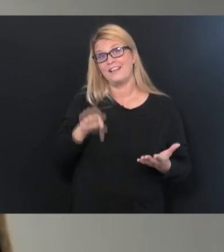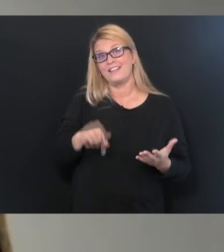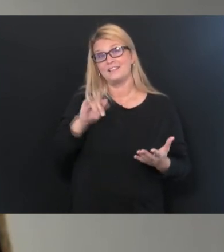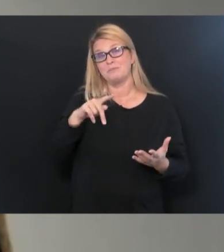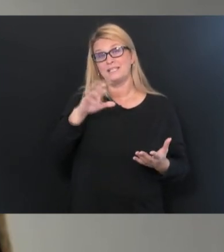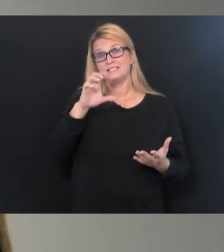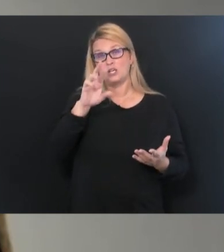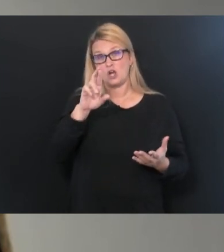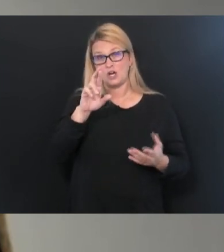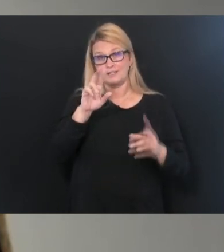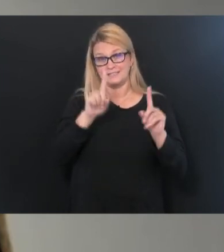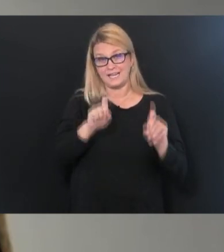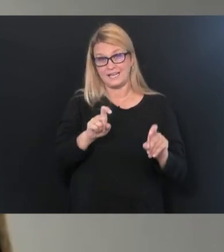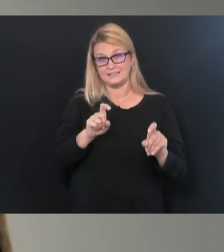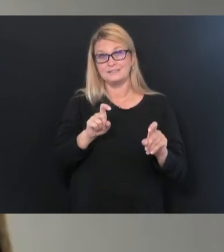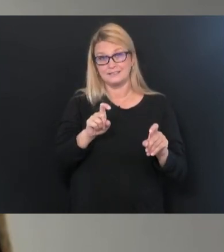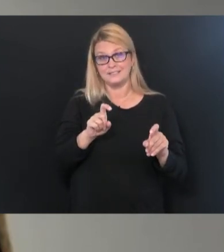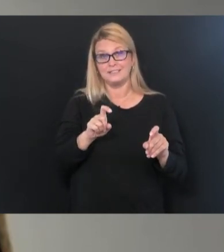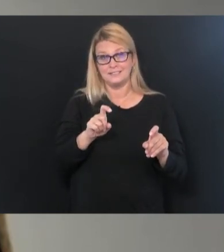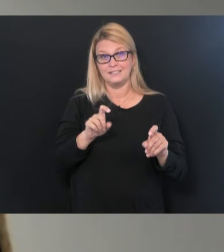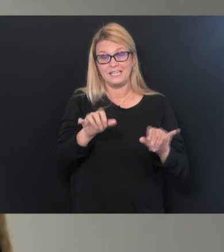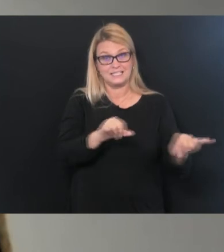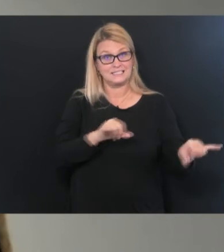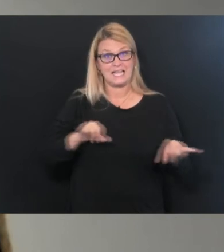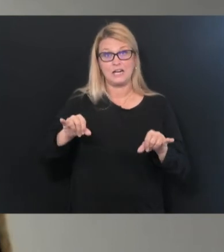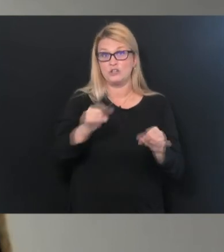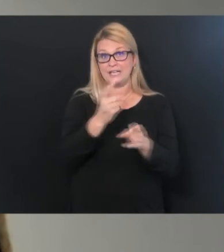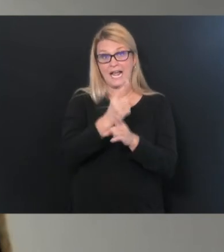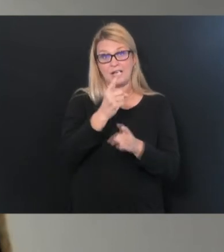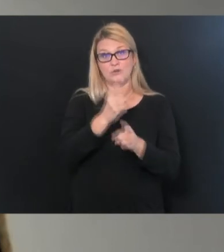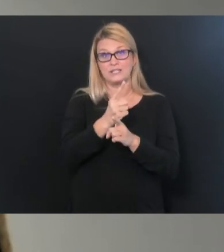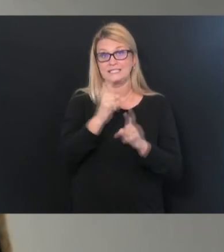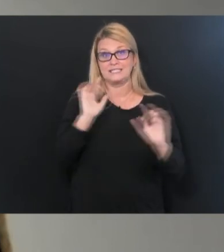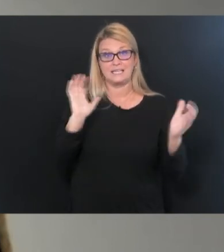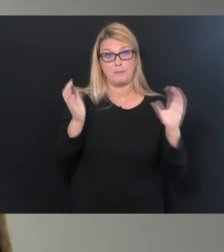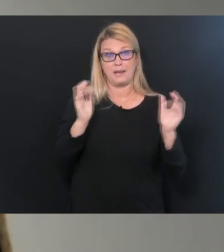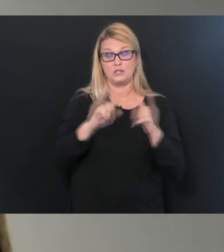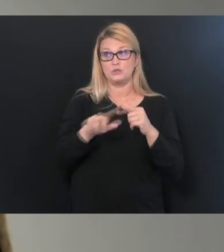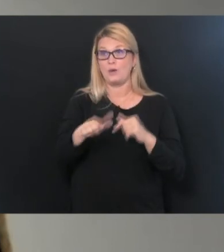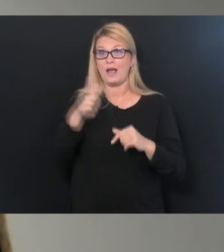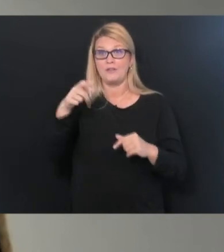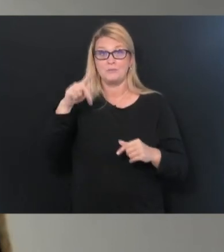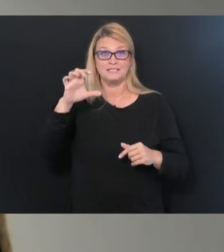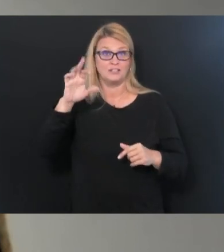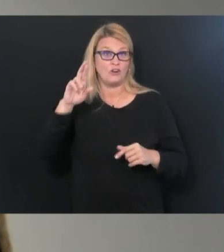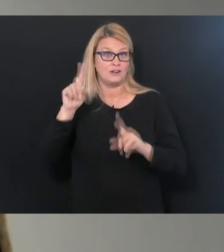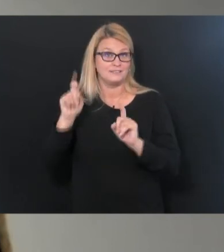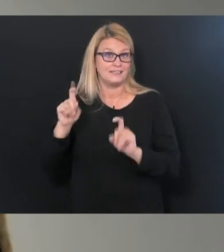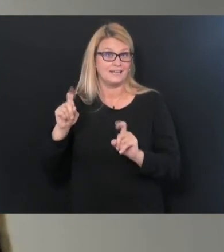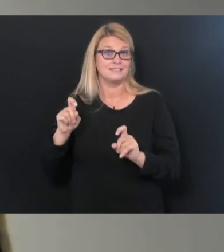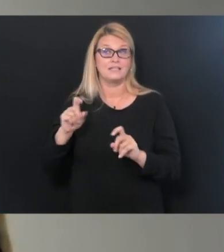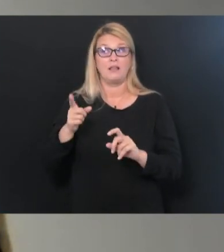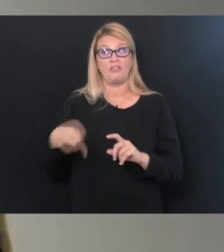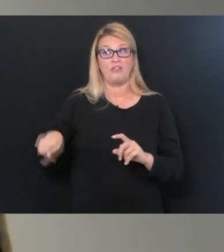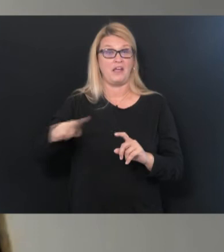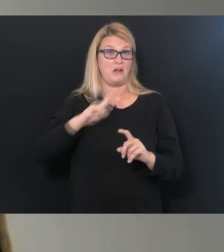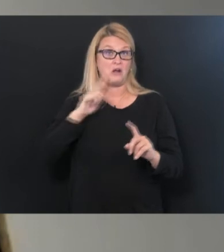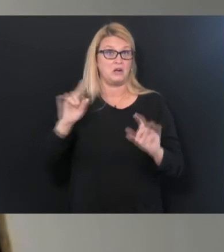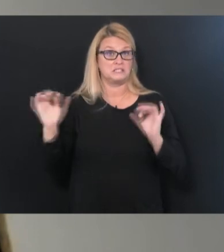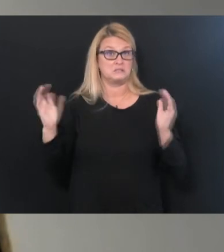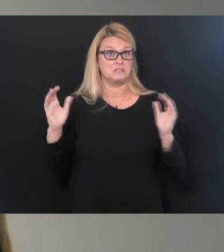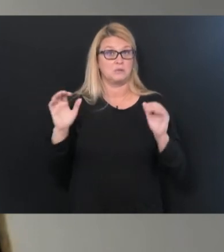This is a gold standard. The accuracy of this test should be comparable to other PCR tests out there and those that we're doing through the